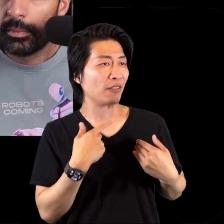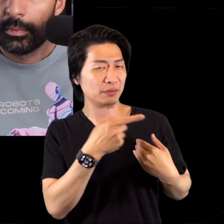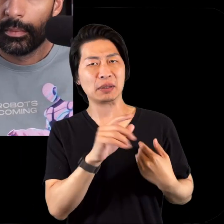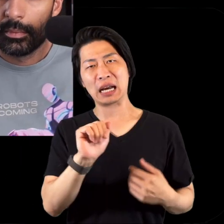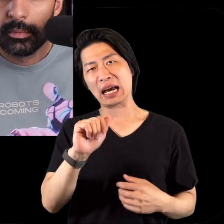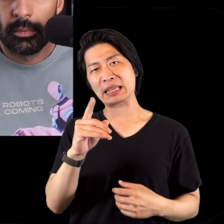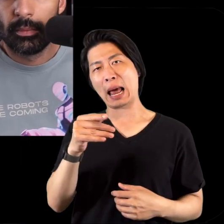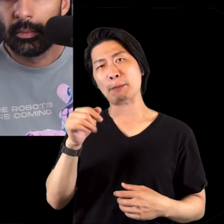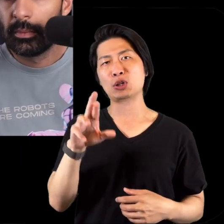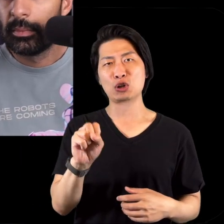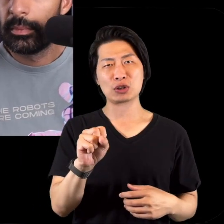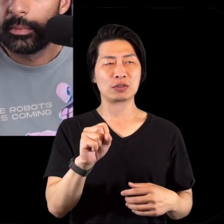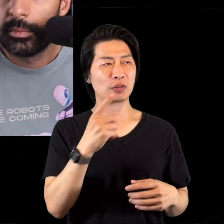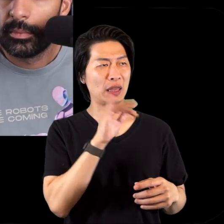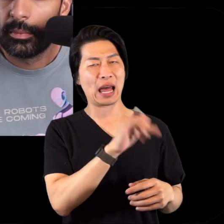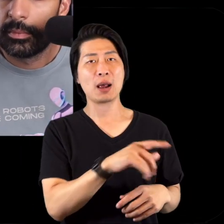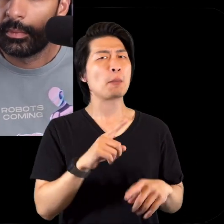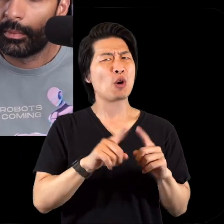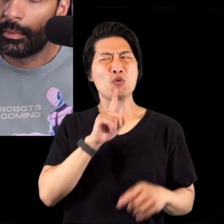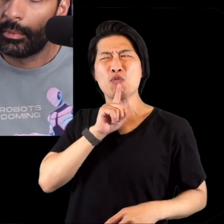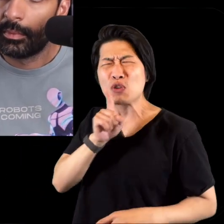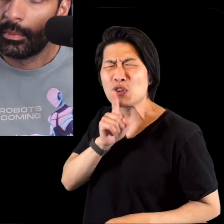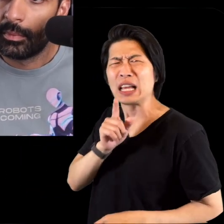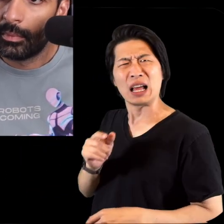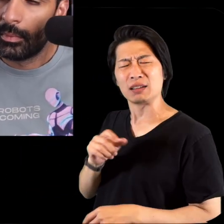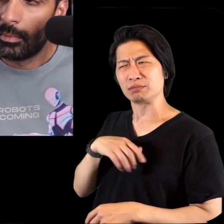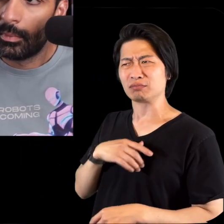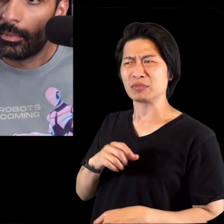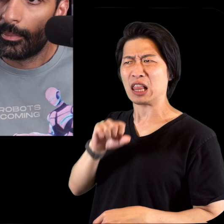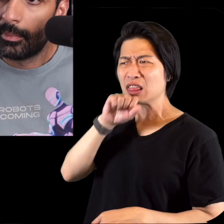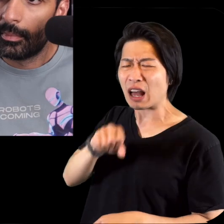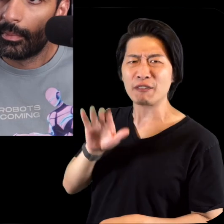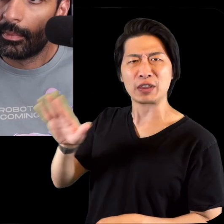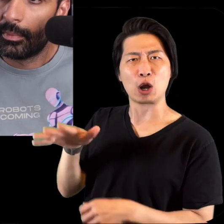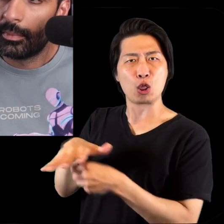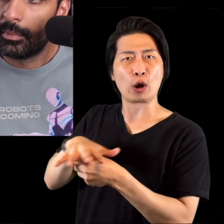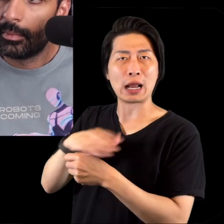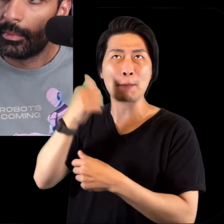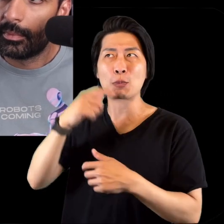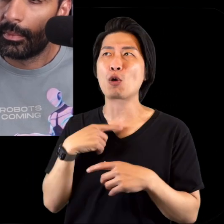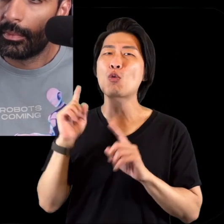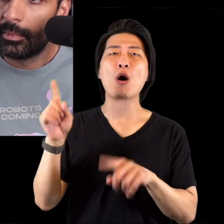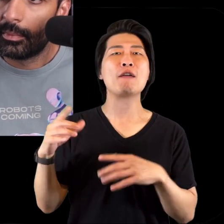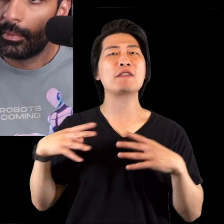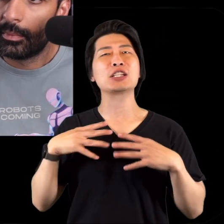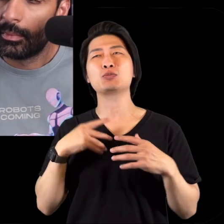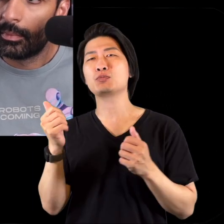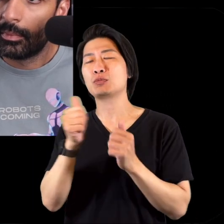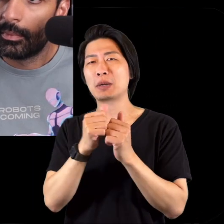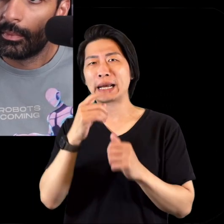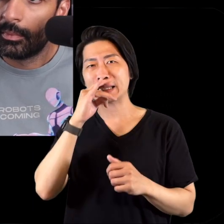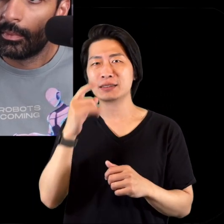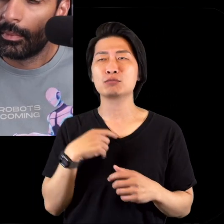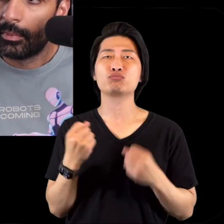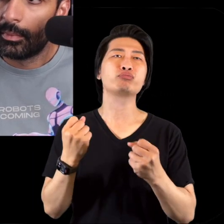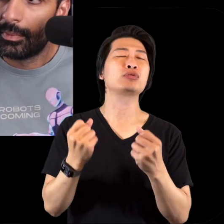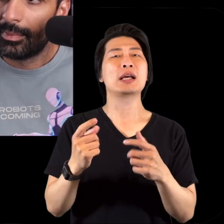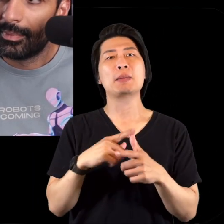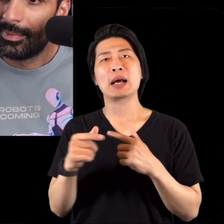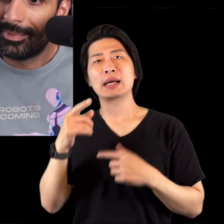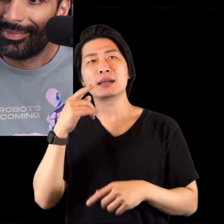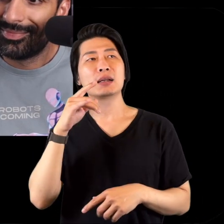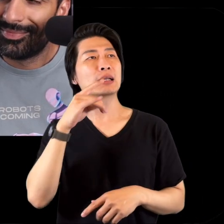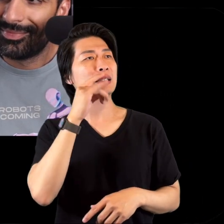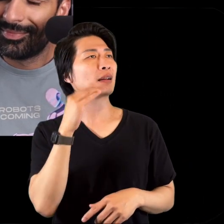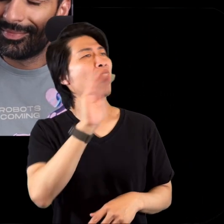great, and we'll have adapters for that. But we also really love the locations. Like, I remember I was going on vacation with my kids. My